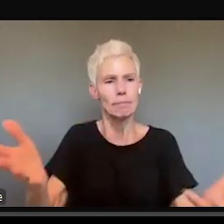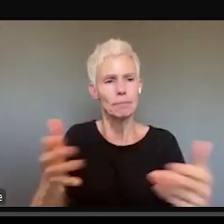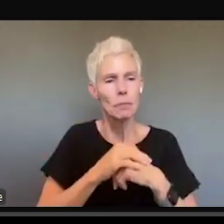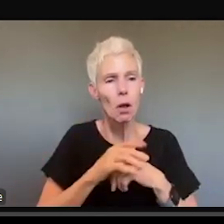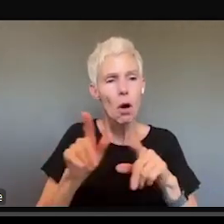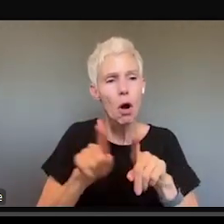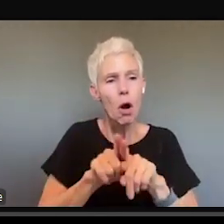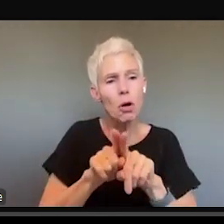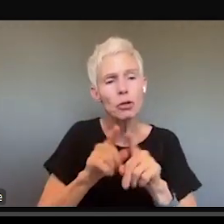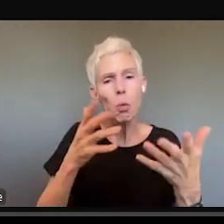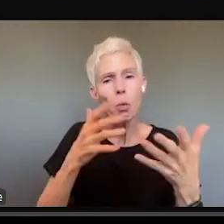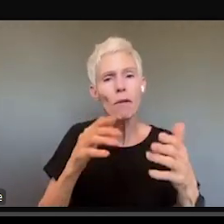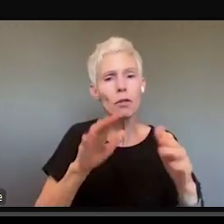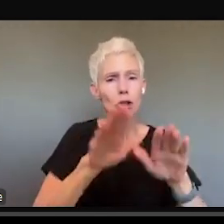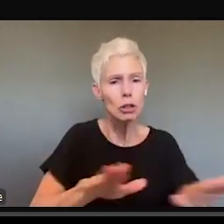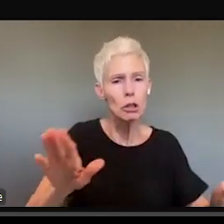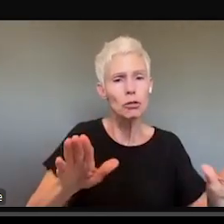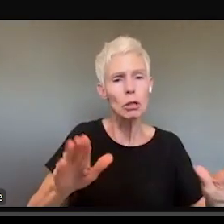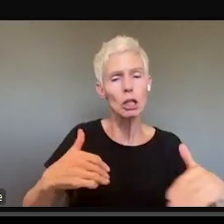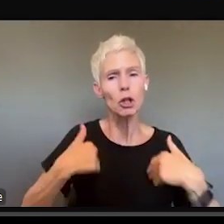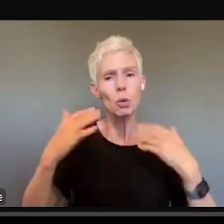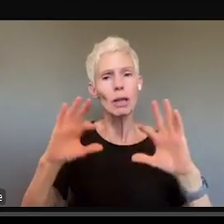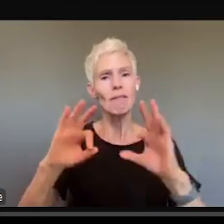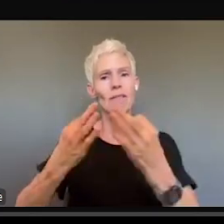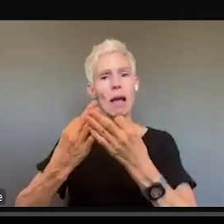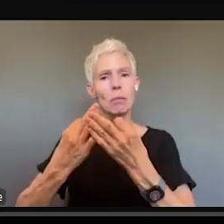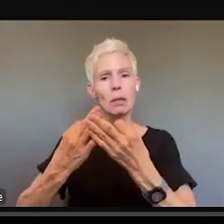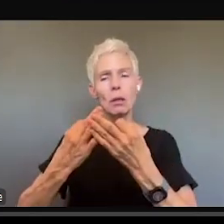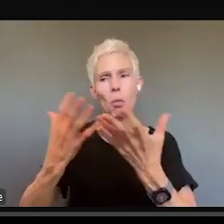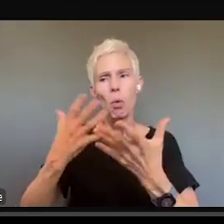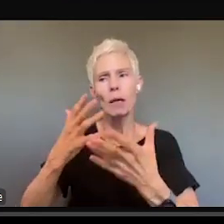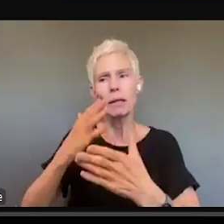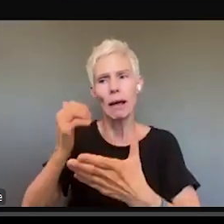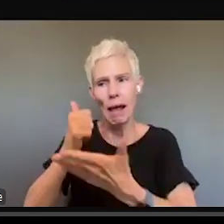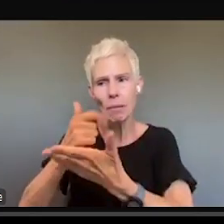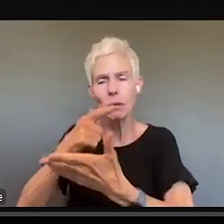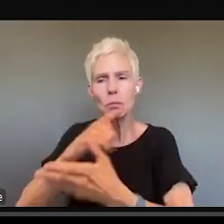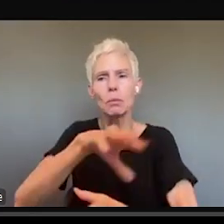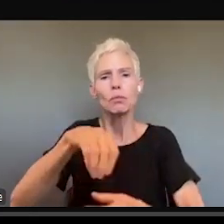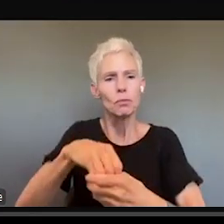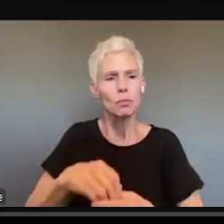for children, youth, and families to prevent their multi-system involvement. Next slide.